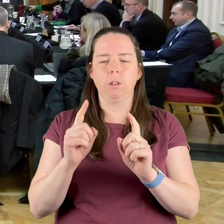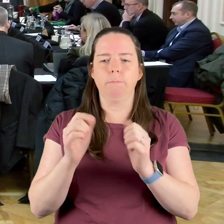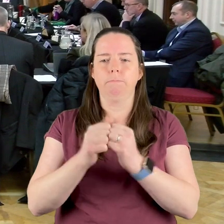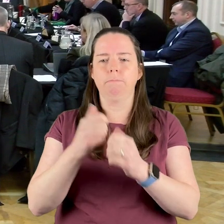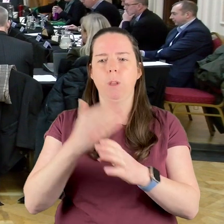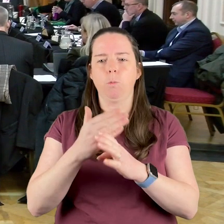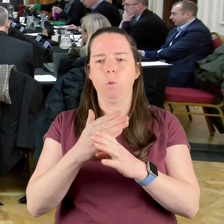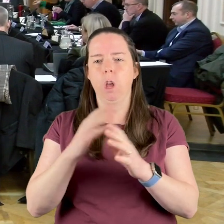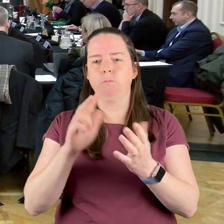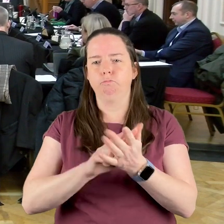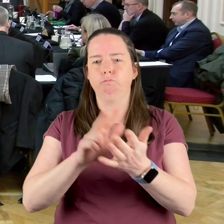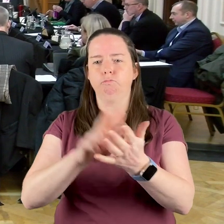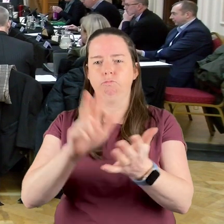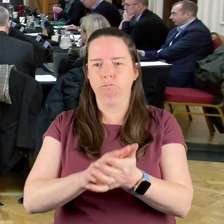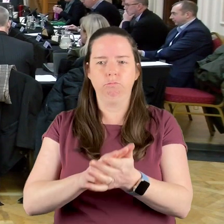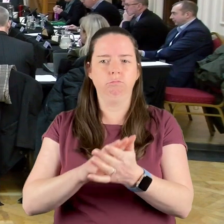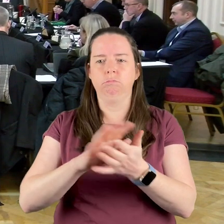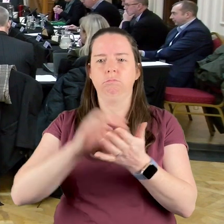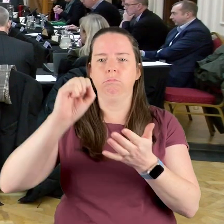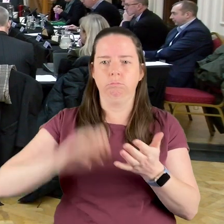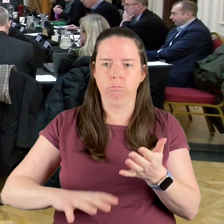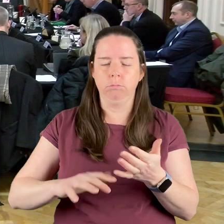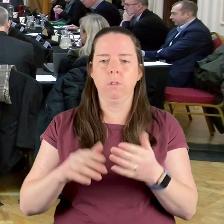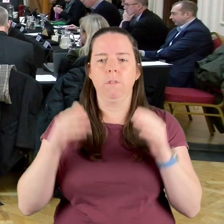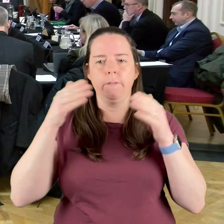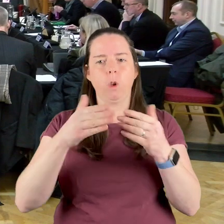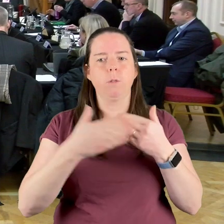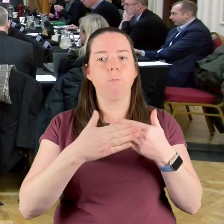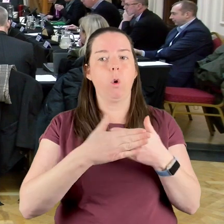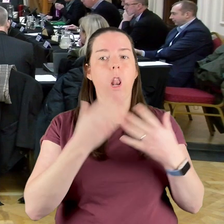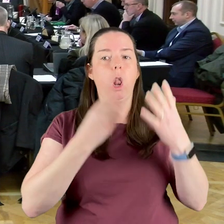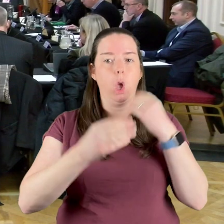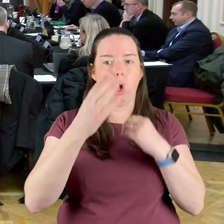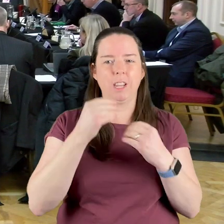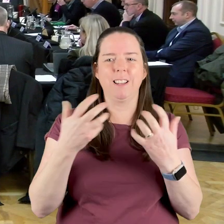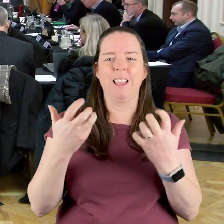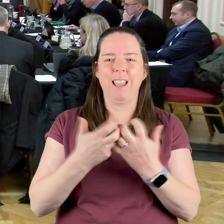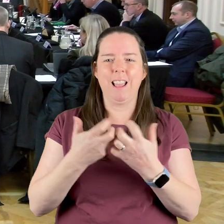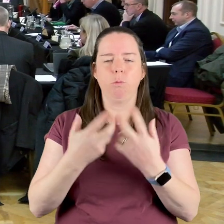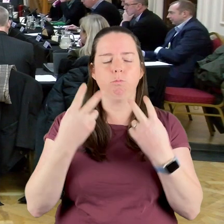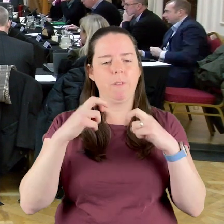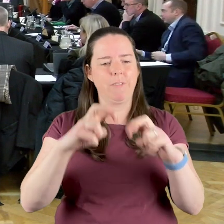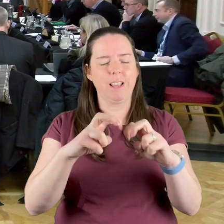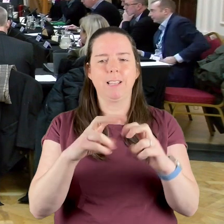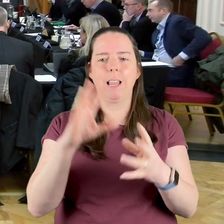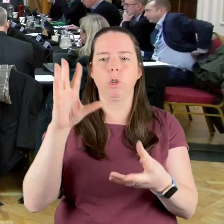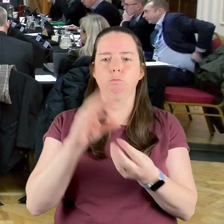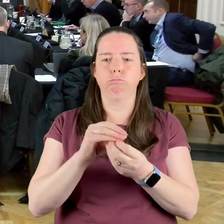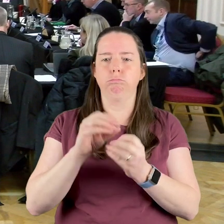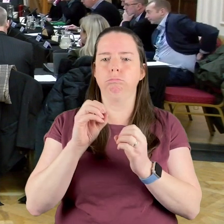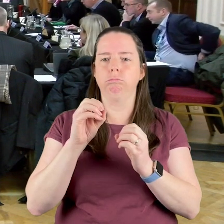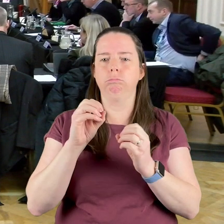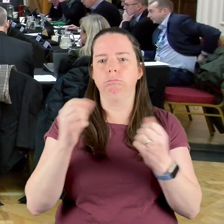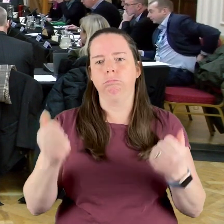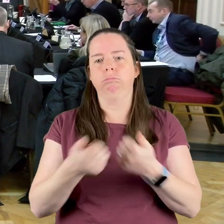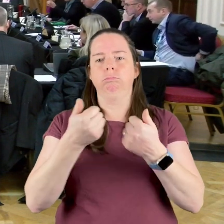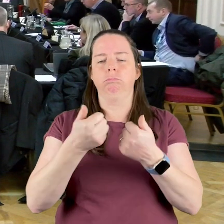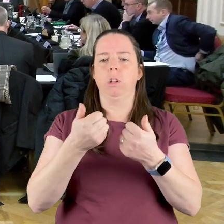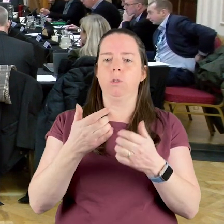So what this new system is gonna do is to cut down all those bureaucracy and focus more on learning. How do we